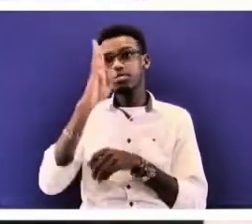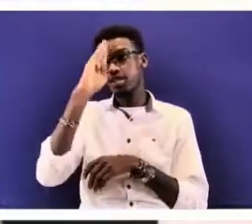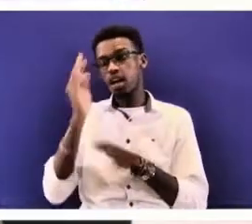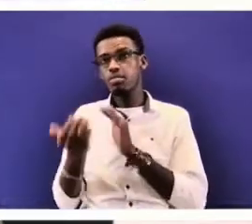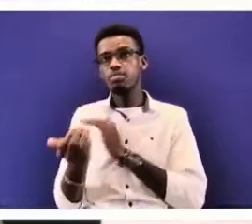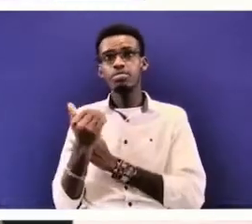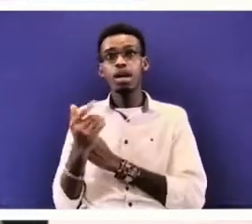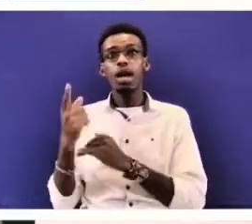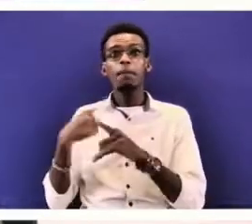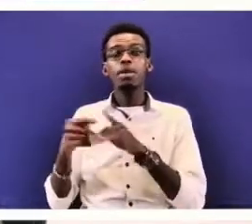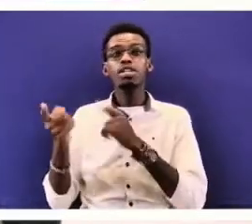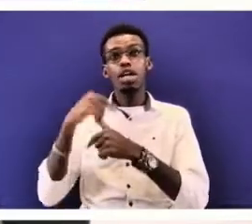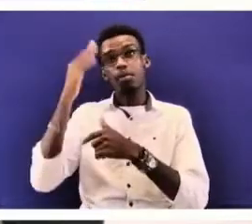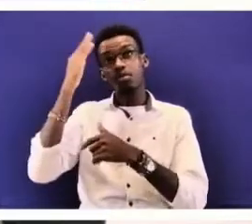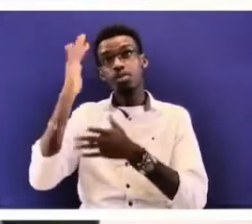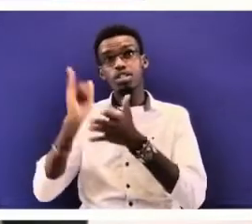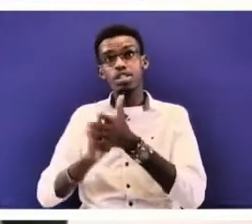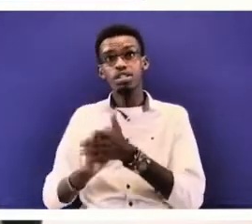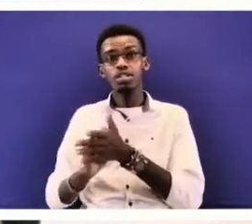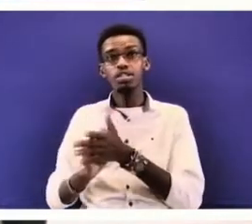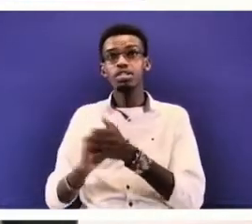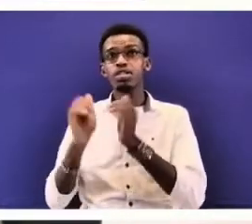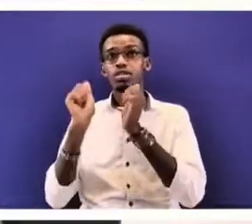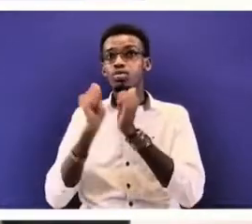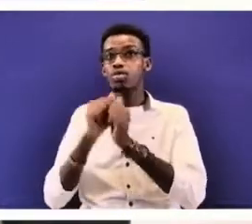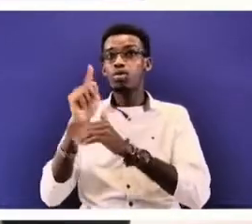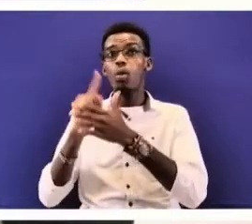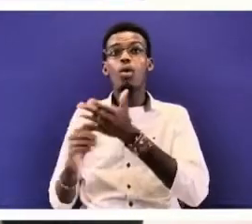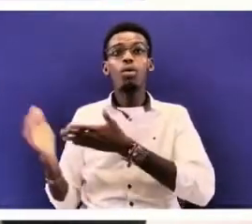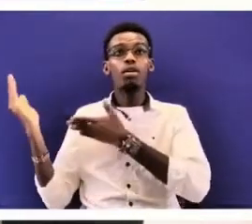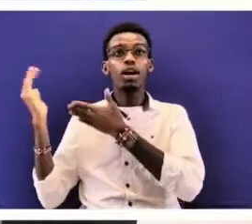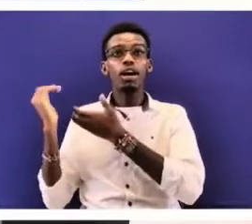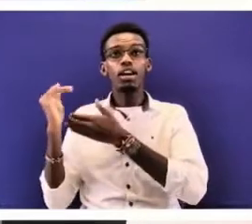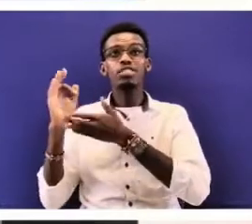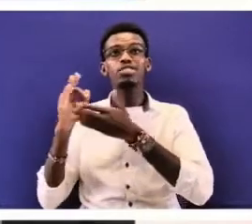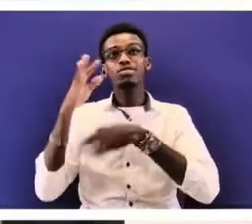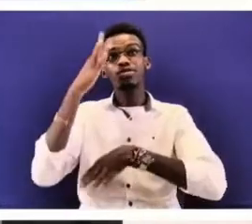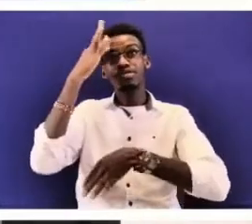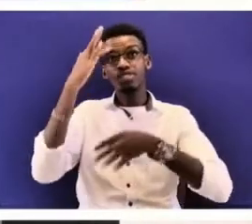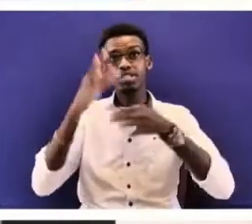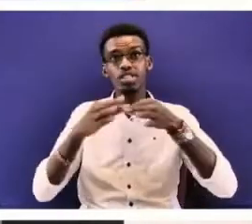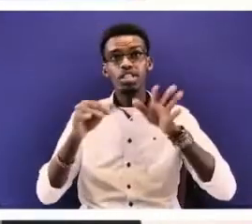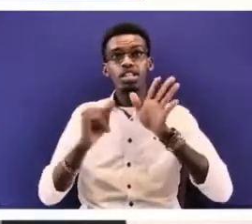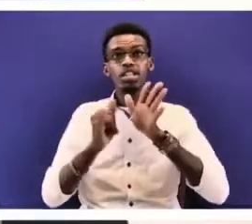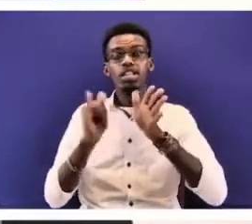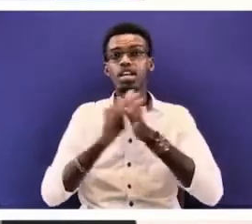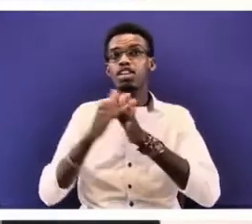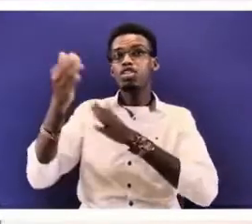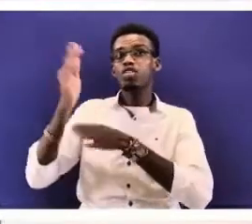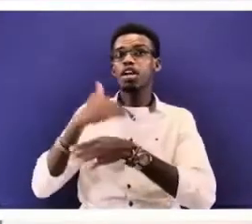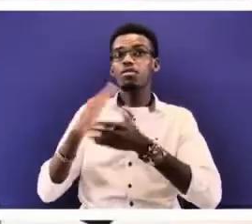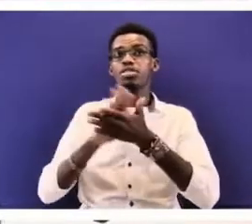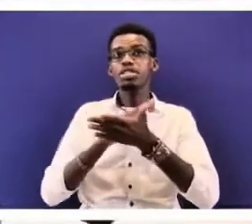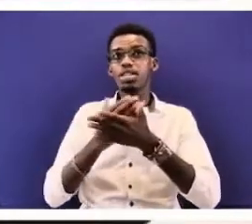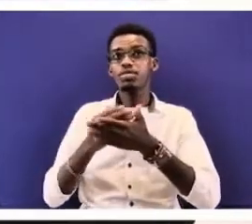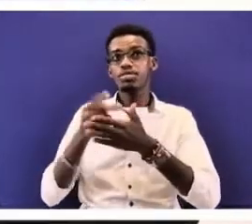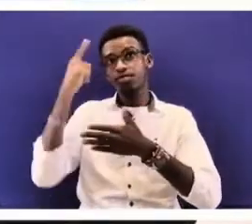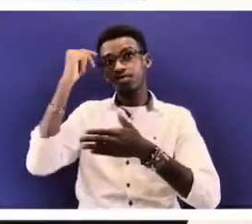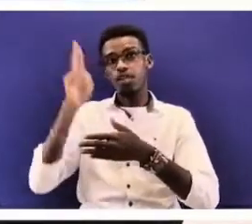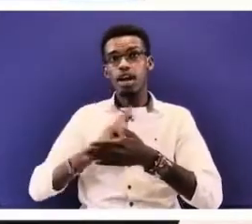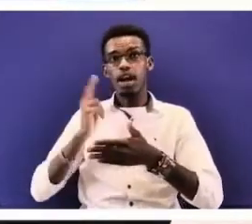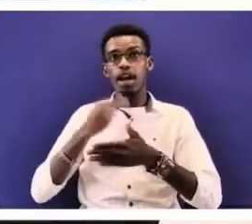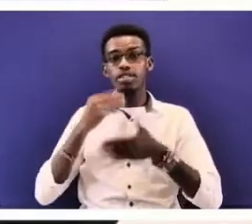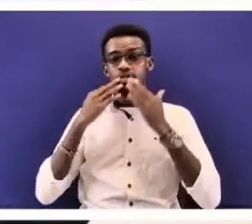But we come knowing that we come with an expectational faith, knowing that God has something here for